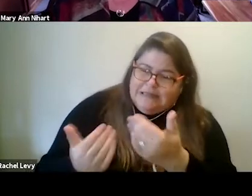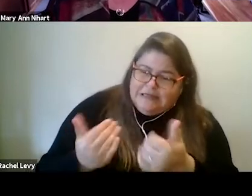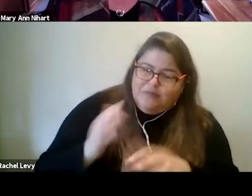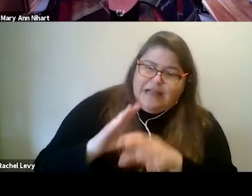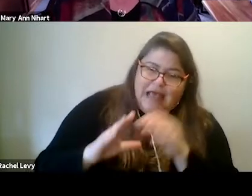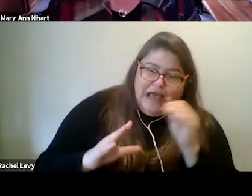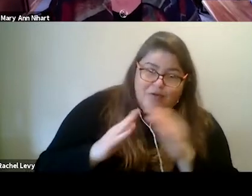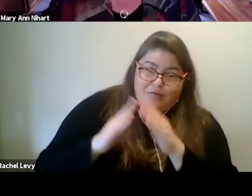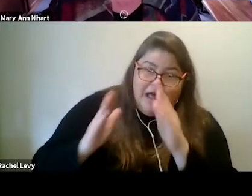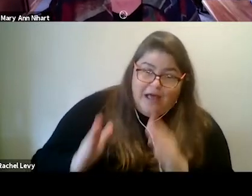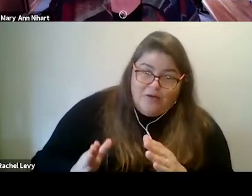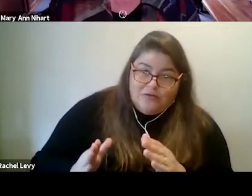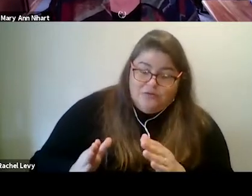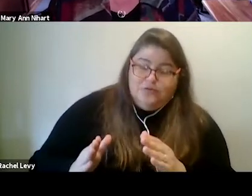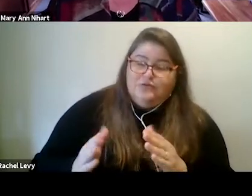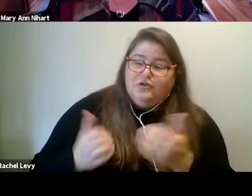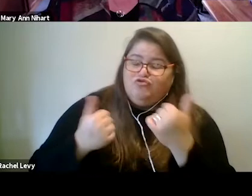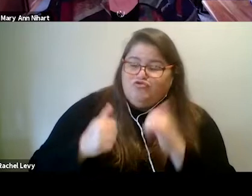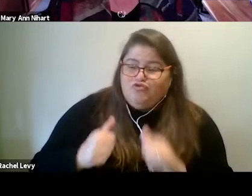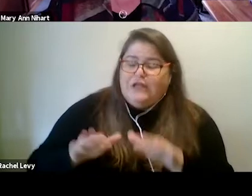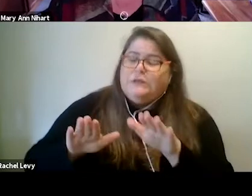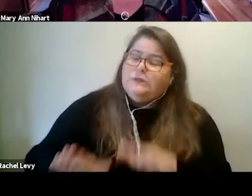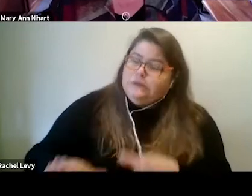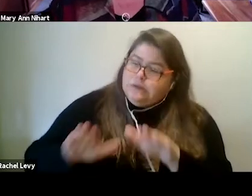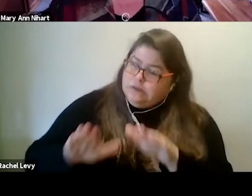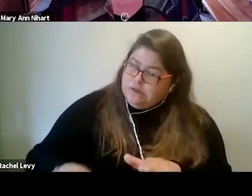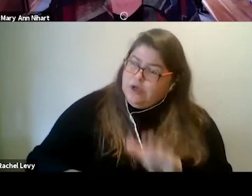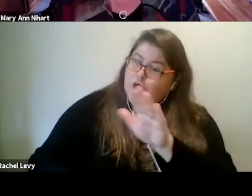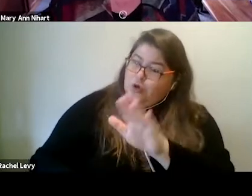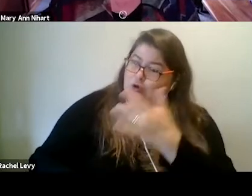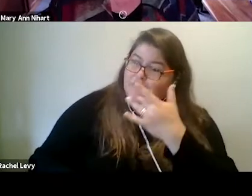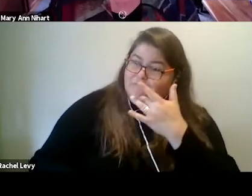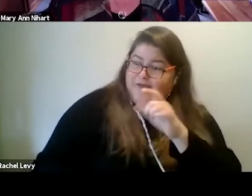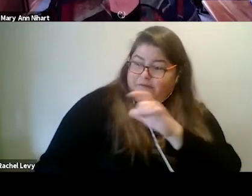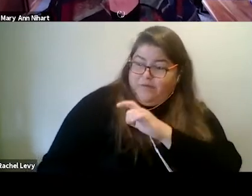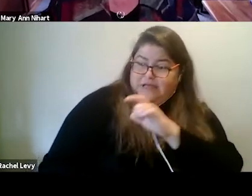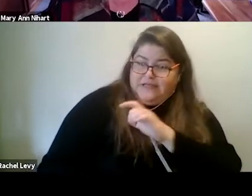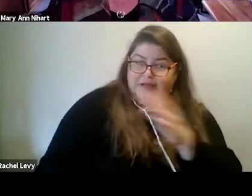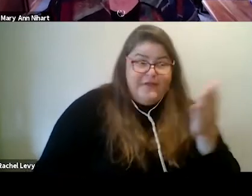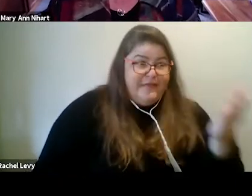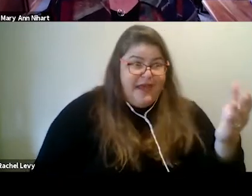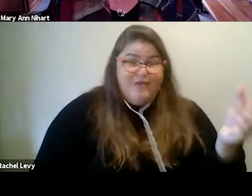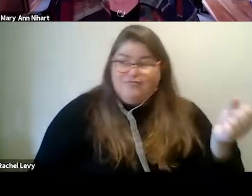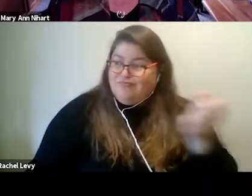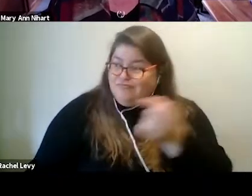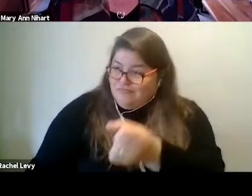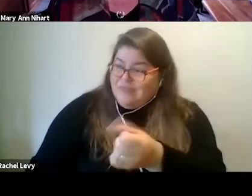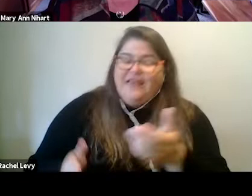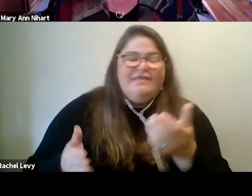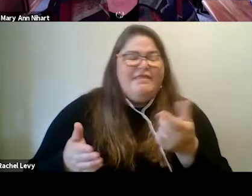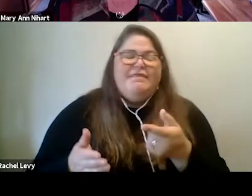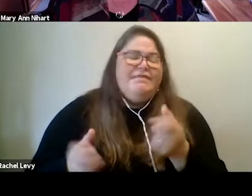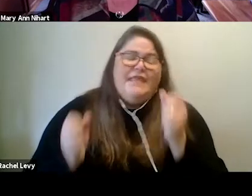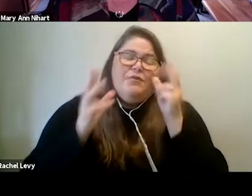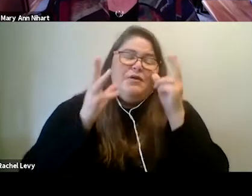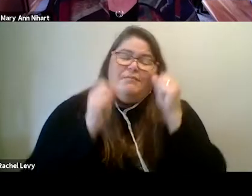house, to reassure him. They got his favorite police officer out there. They were doing an amazing